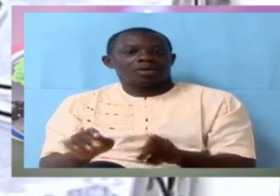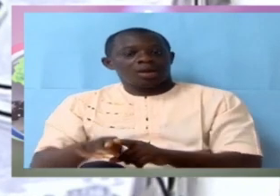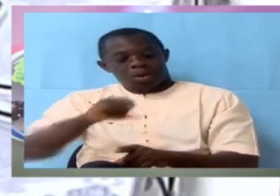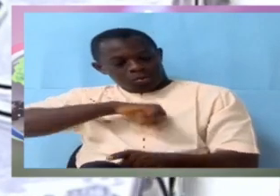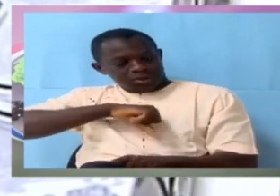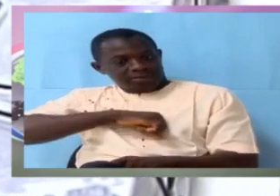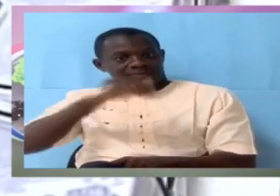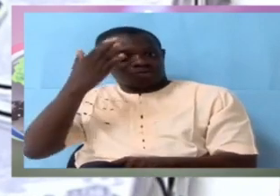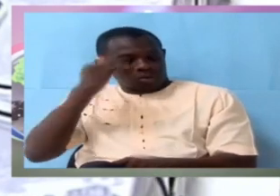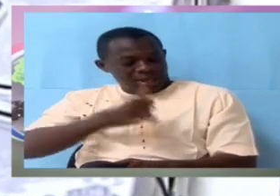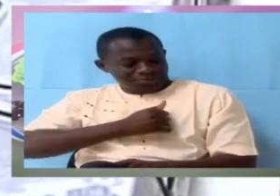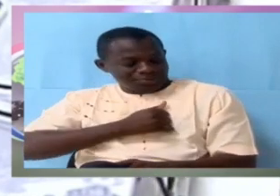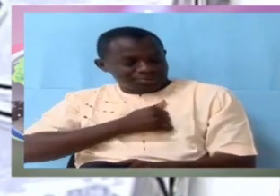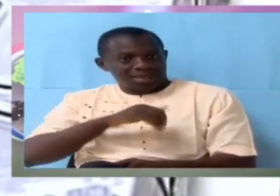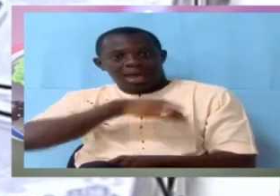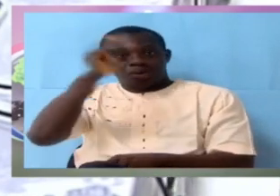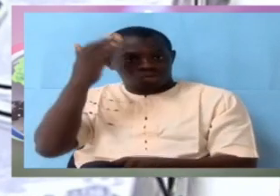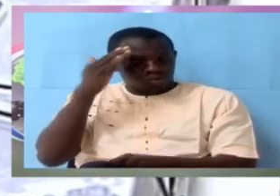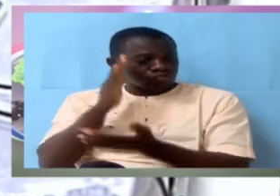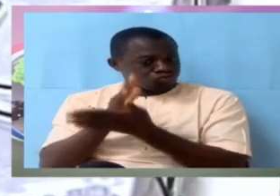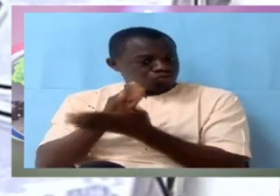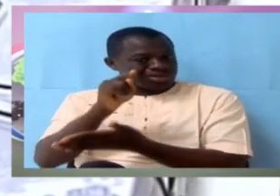He himself is afraid. He knows this is not true.